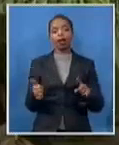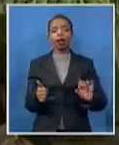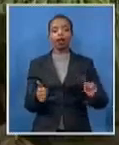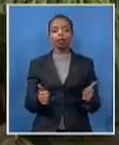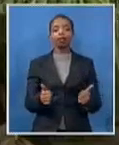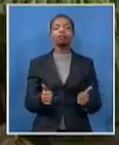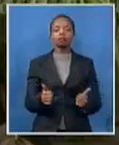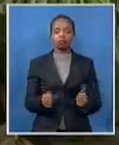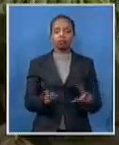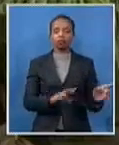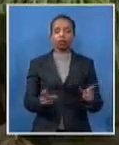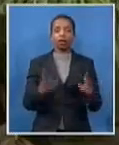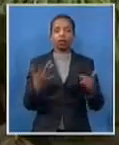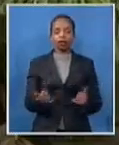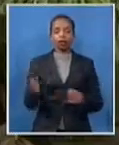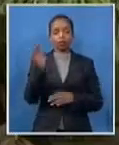Yeah.